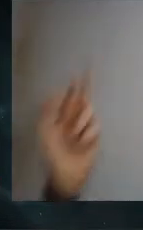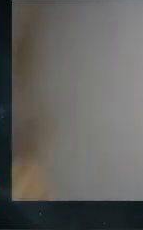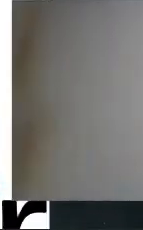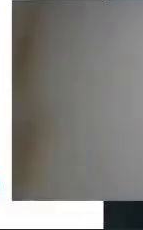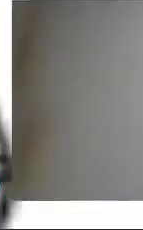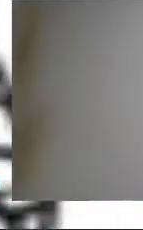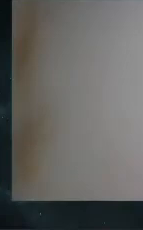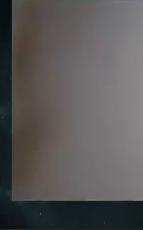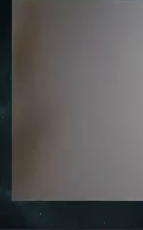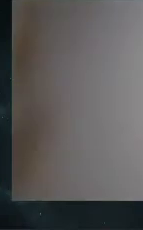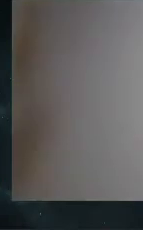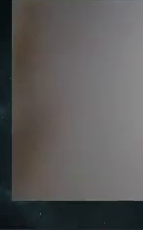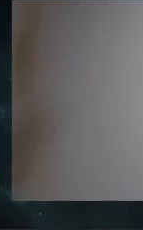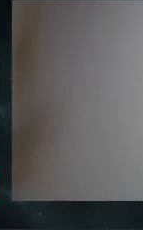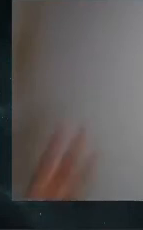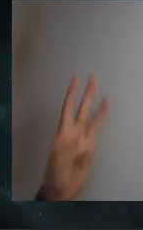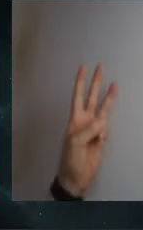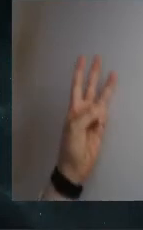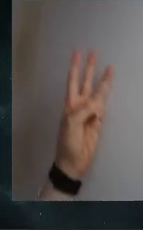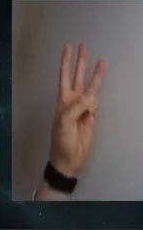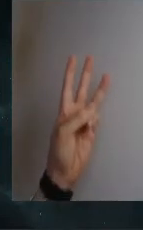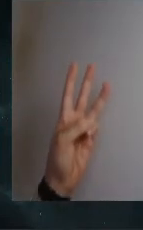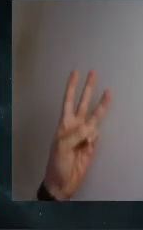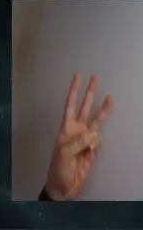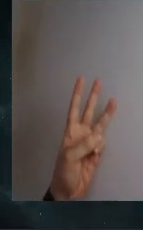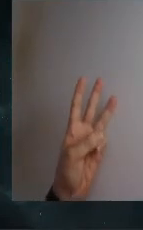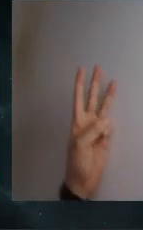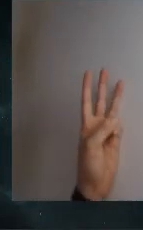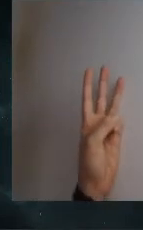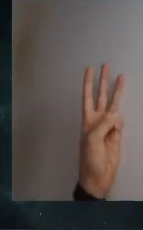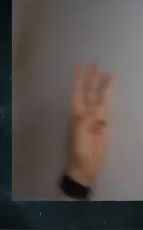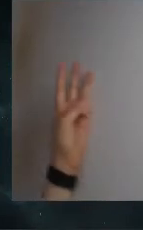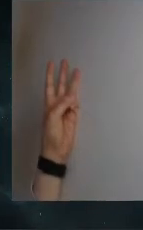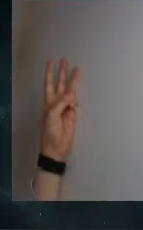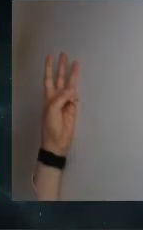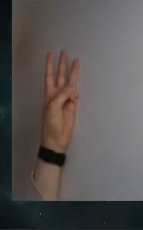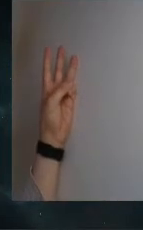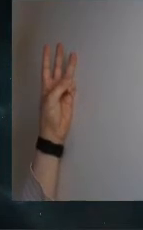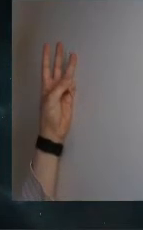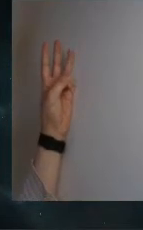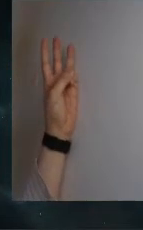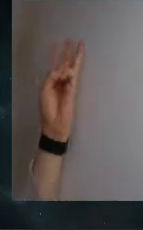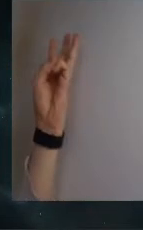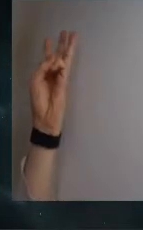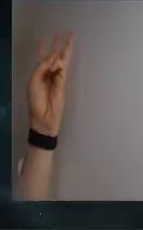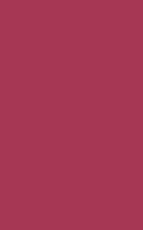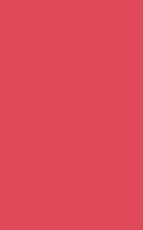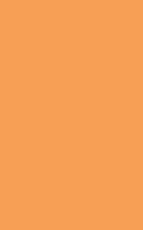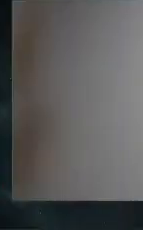sounds, and all things visual were downloaded from Unity's asset store and integrated by me to make the game.